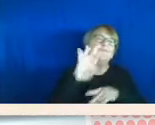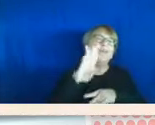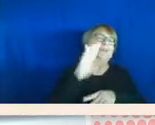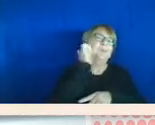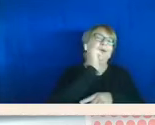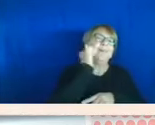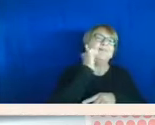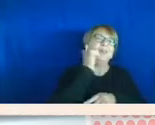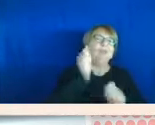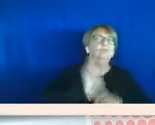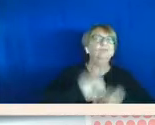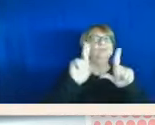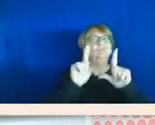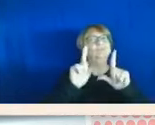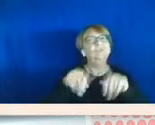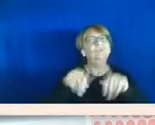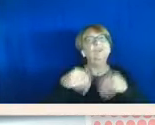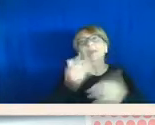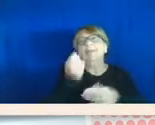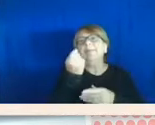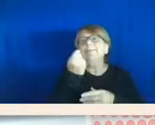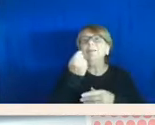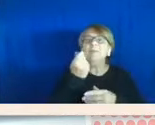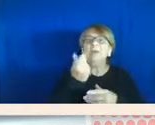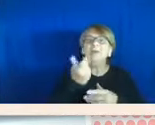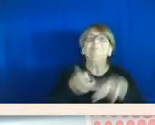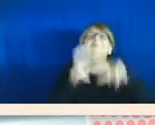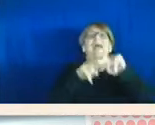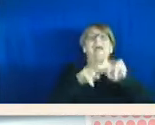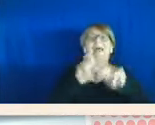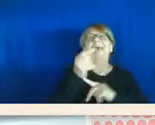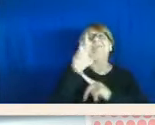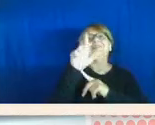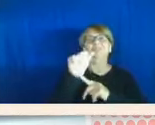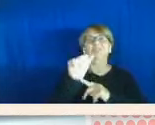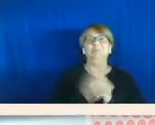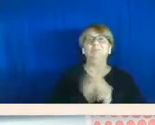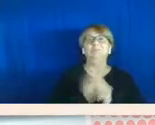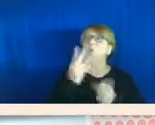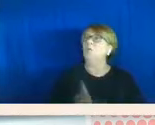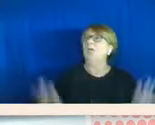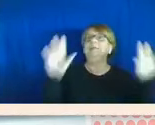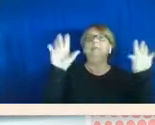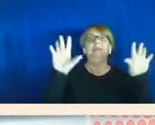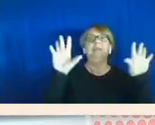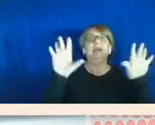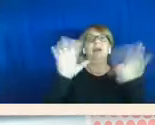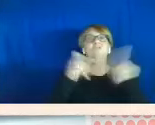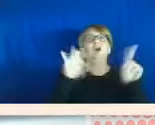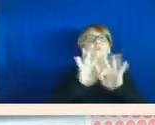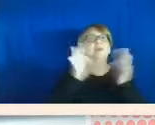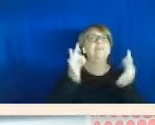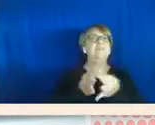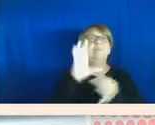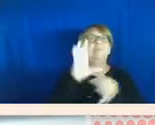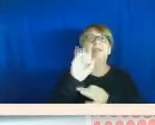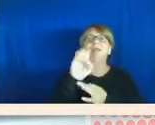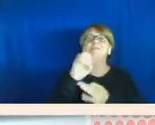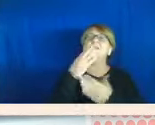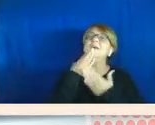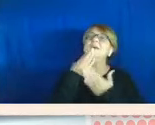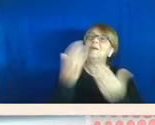give you a little bit extra. So that's it from here at the Family Cafe. Thanks everybody again for